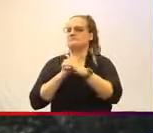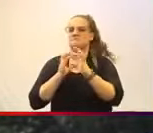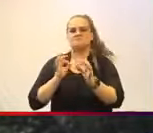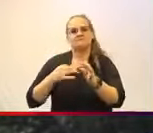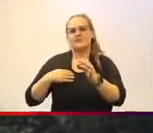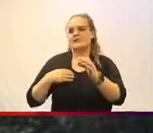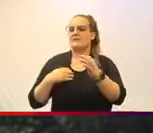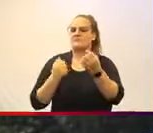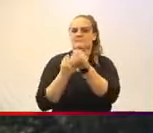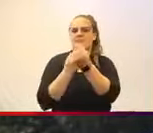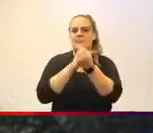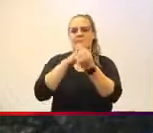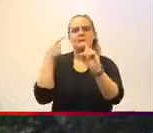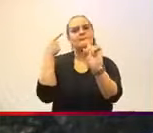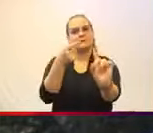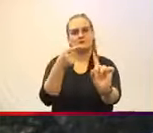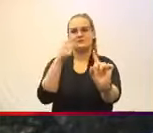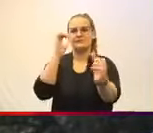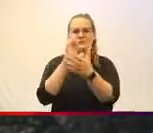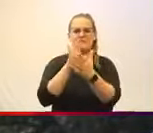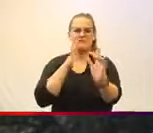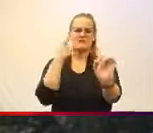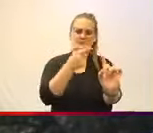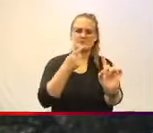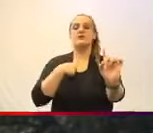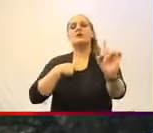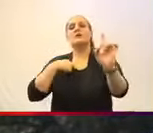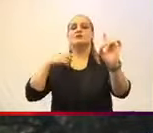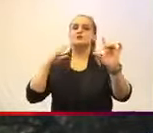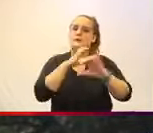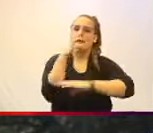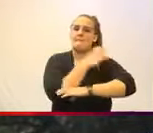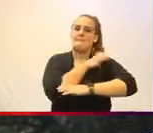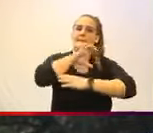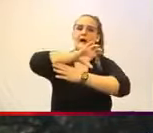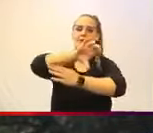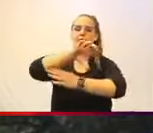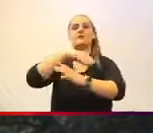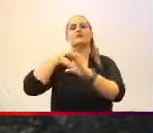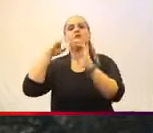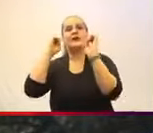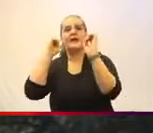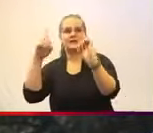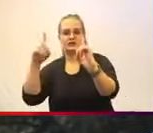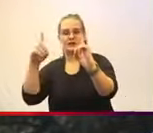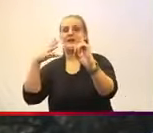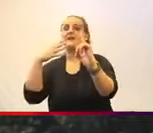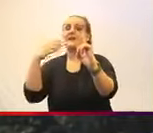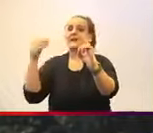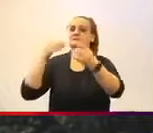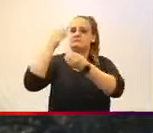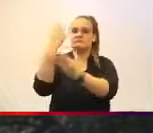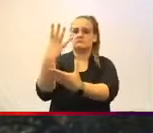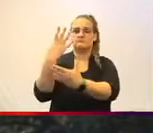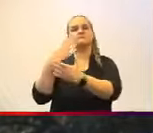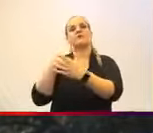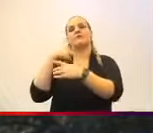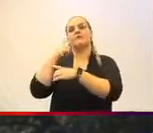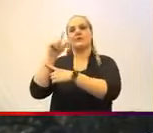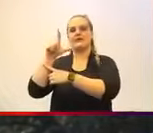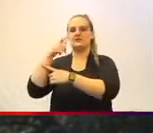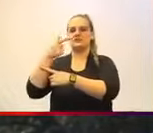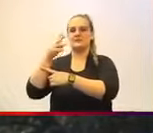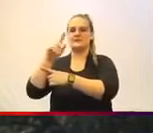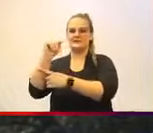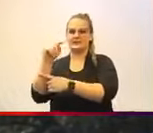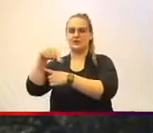mission to empower, to educate, and to advocate for LGBTQ young people in this community. We hope that